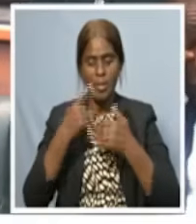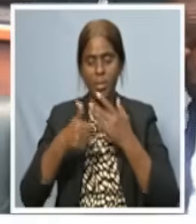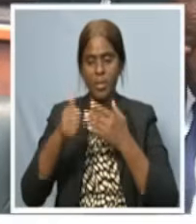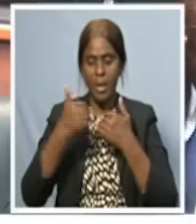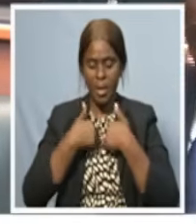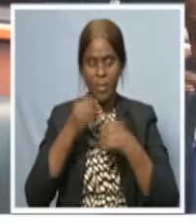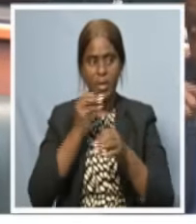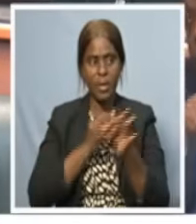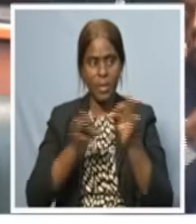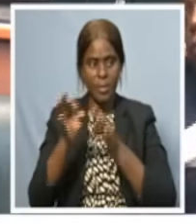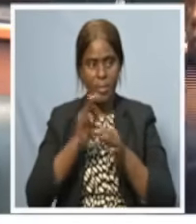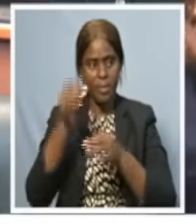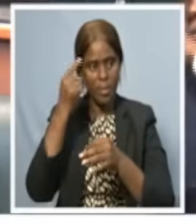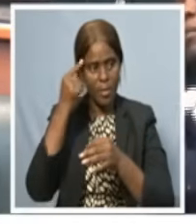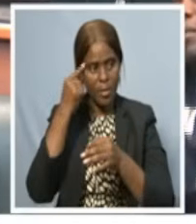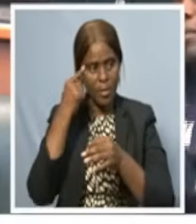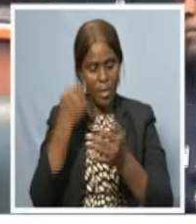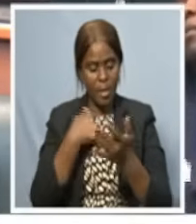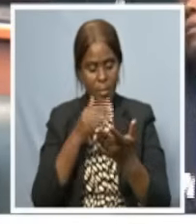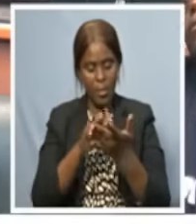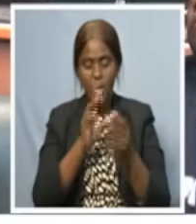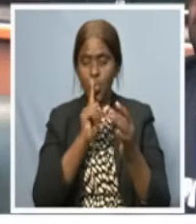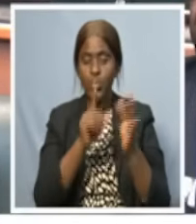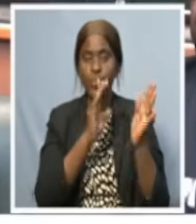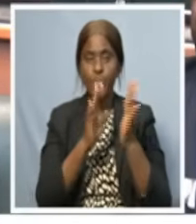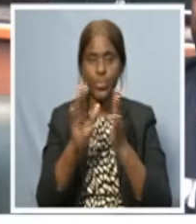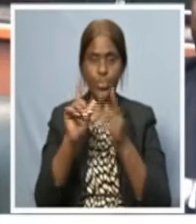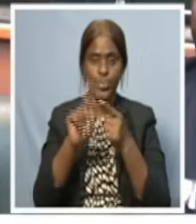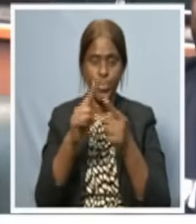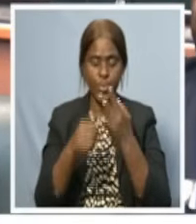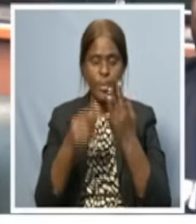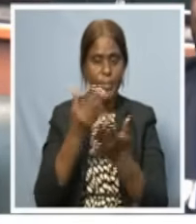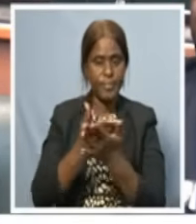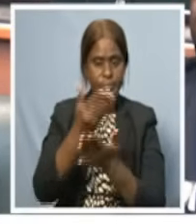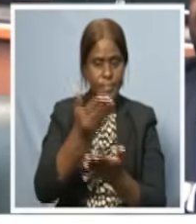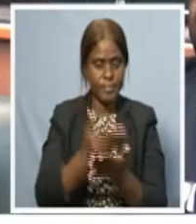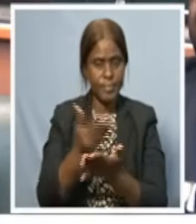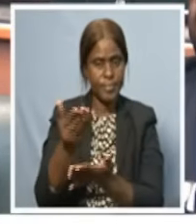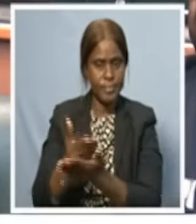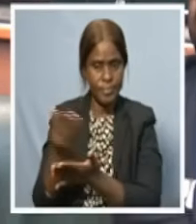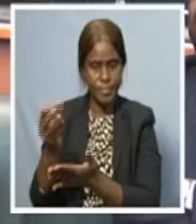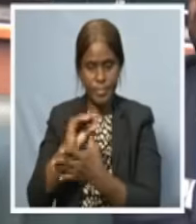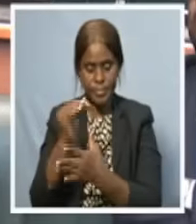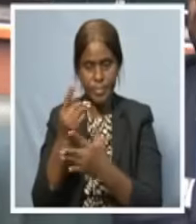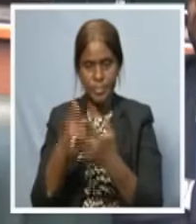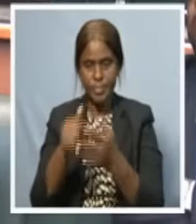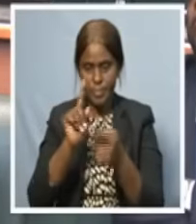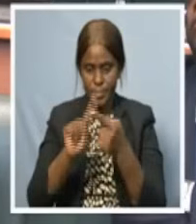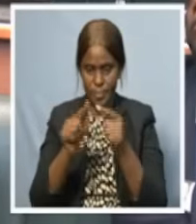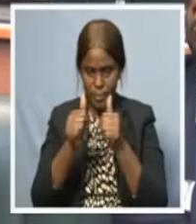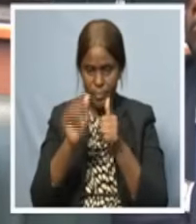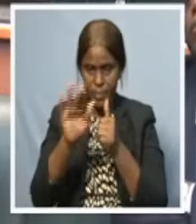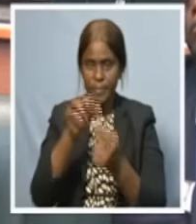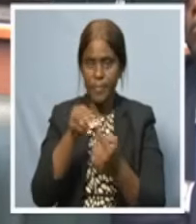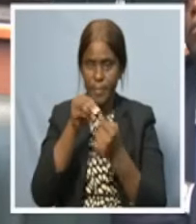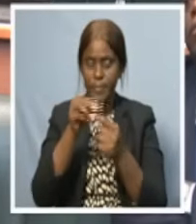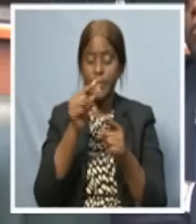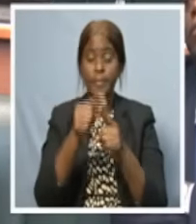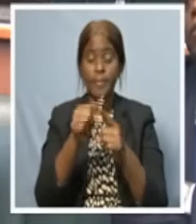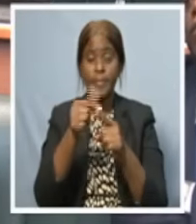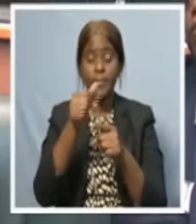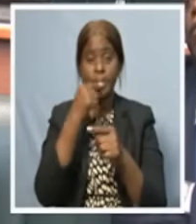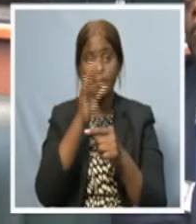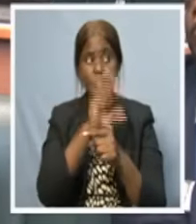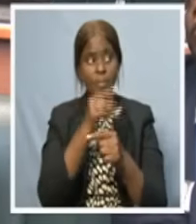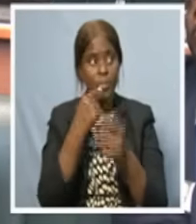what you have stated, that the government has intentions to procure, or according to your specific words, you